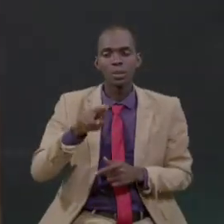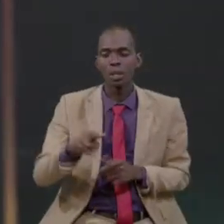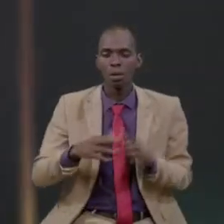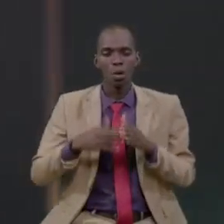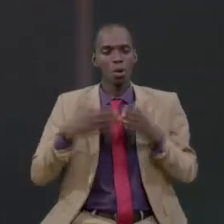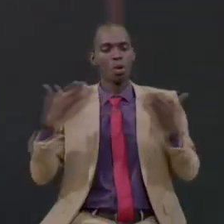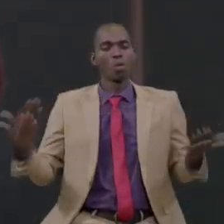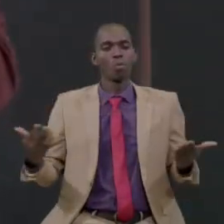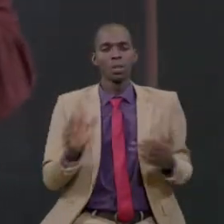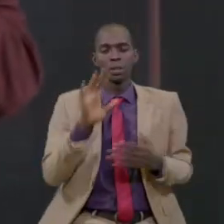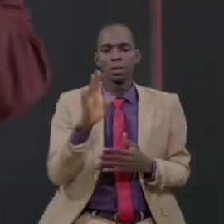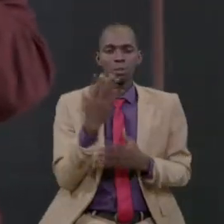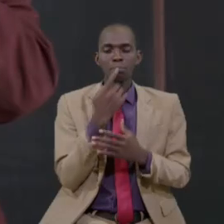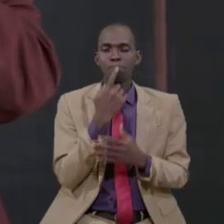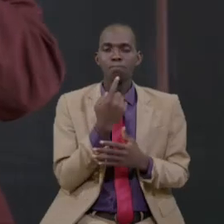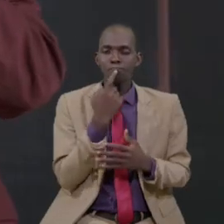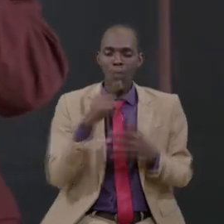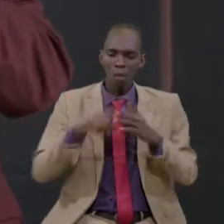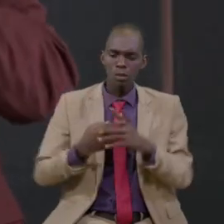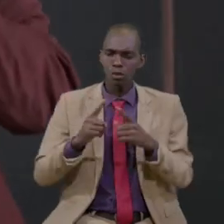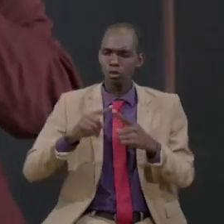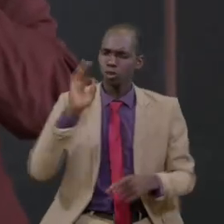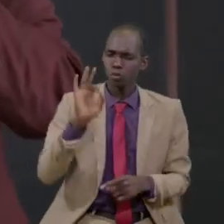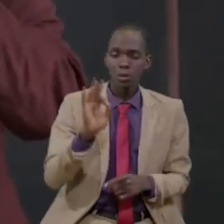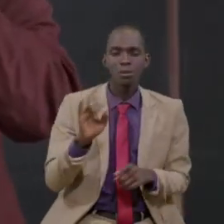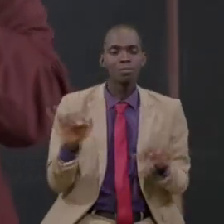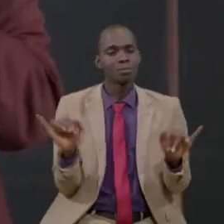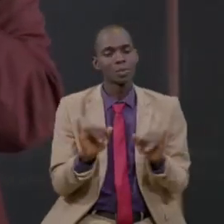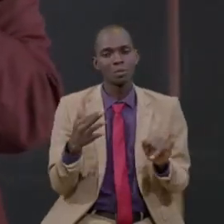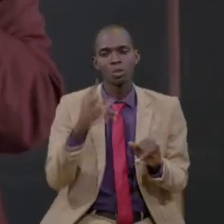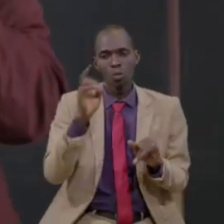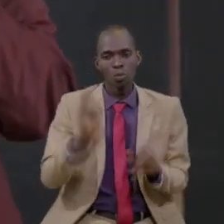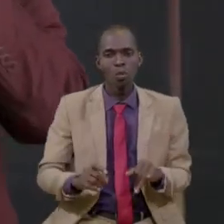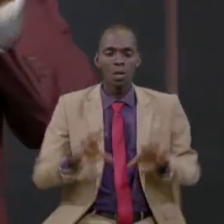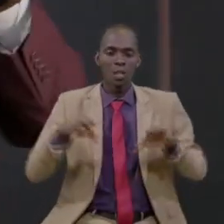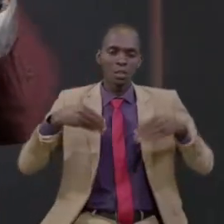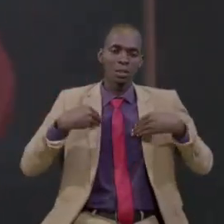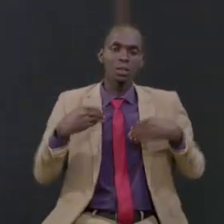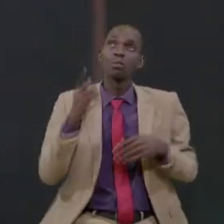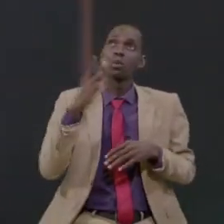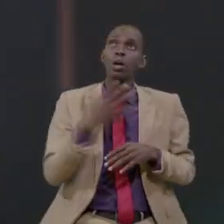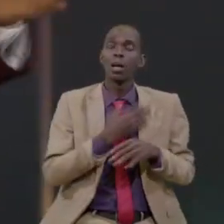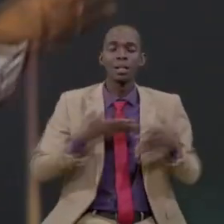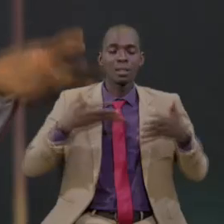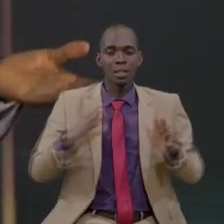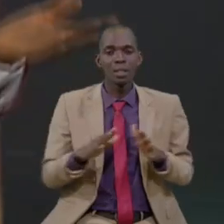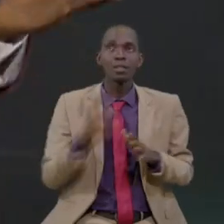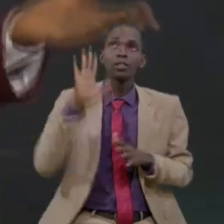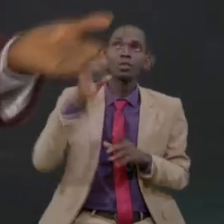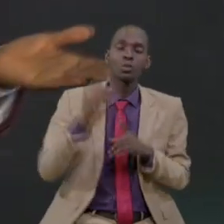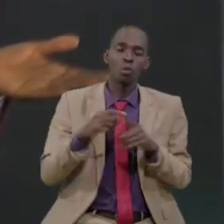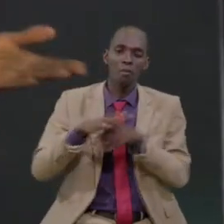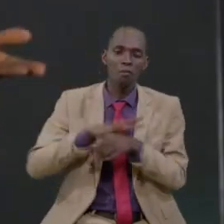wide, and heaven will fill your mouth with the appropriate message. And so he pointed at him,